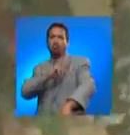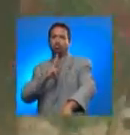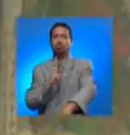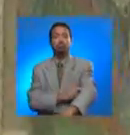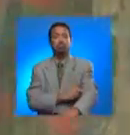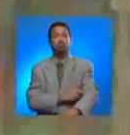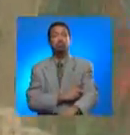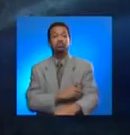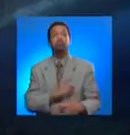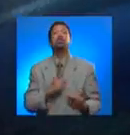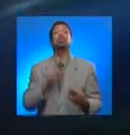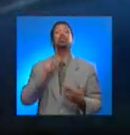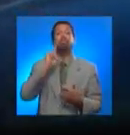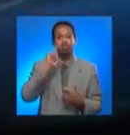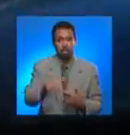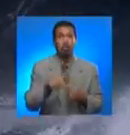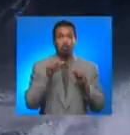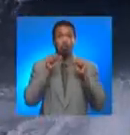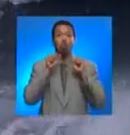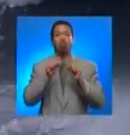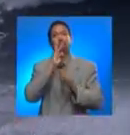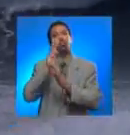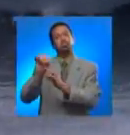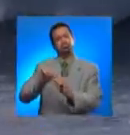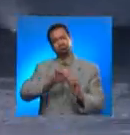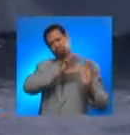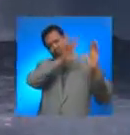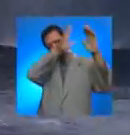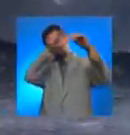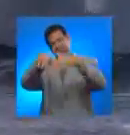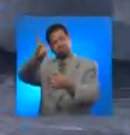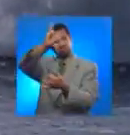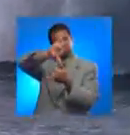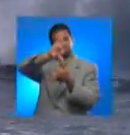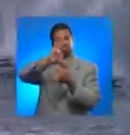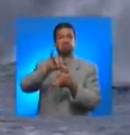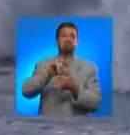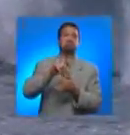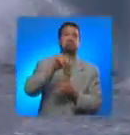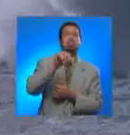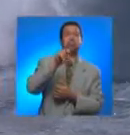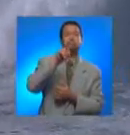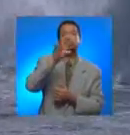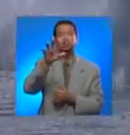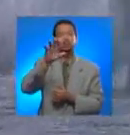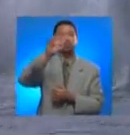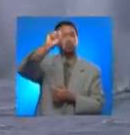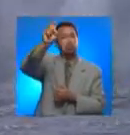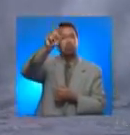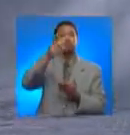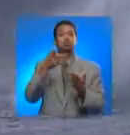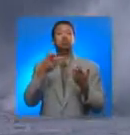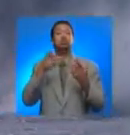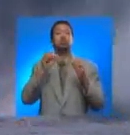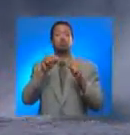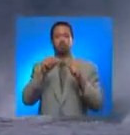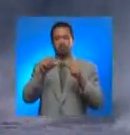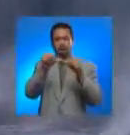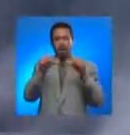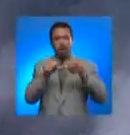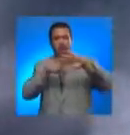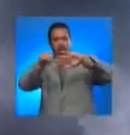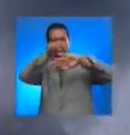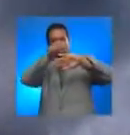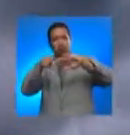occur in Puerto Rico and it will be capable of producing a tsunami with 15, 20 or 25 feet waves that could